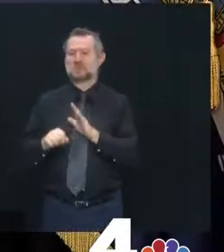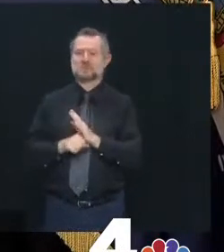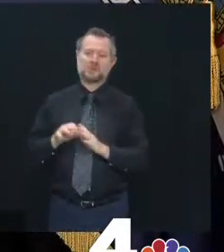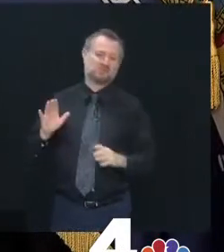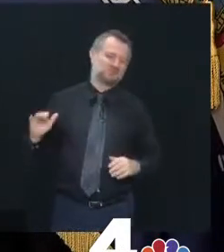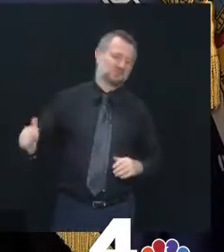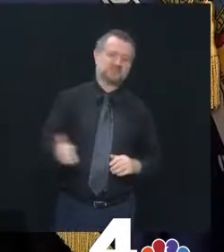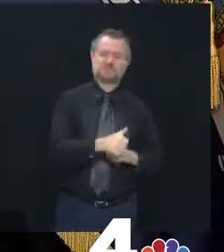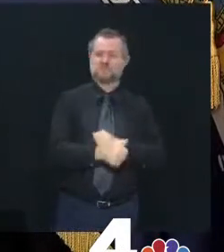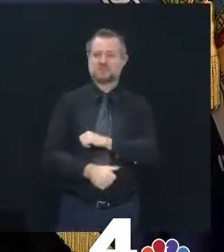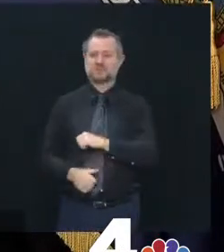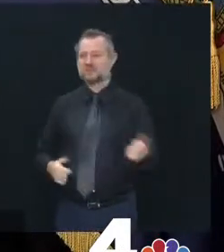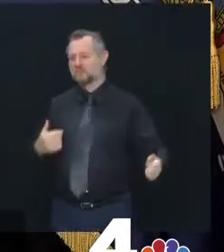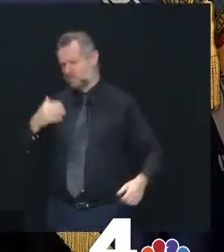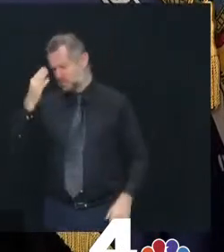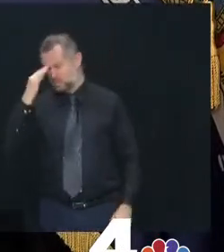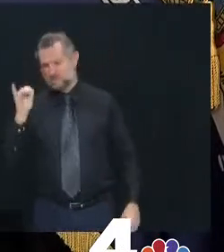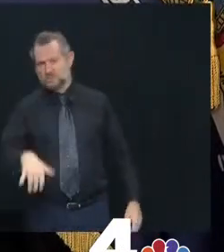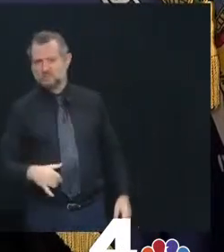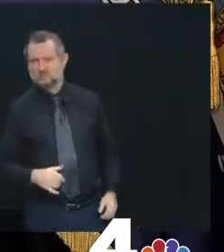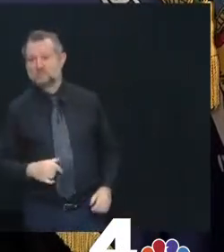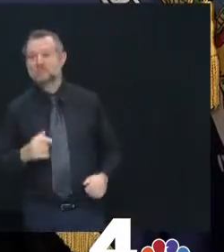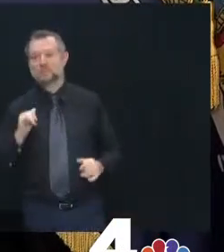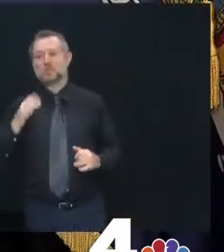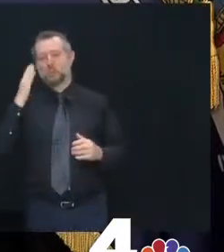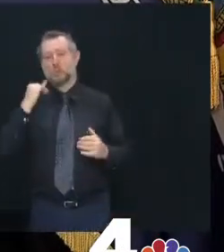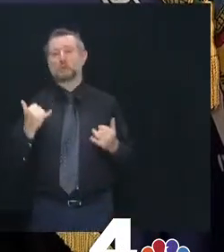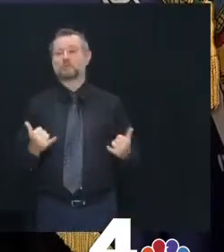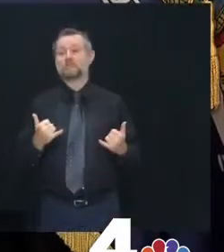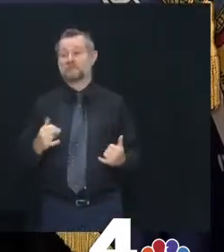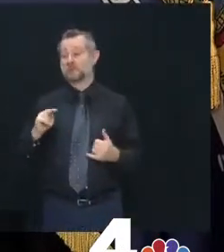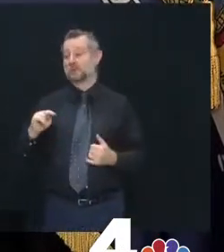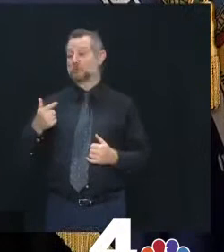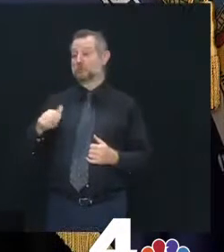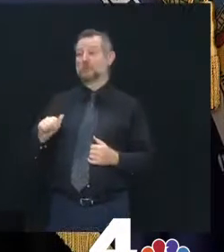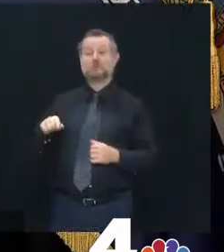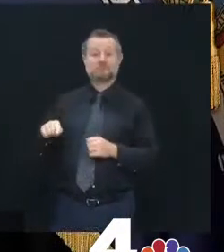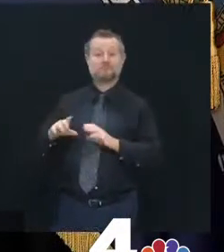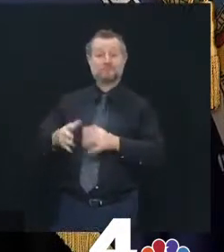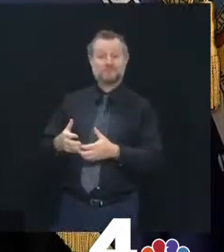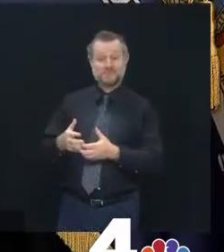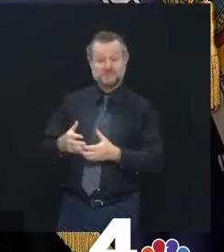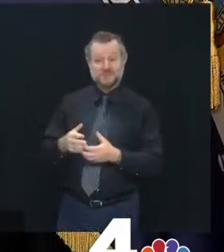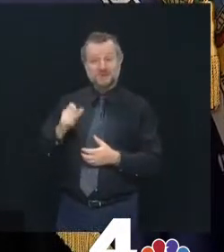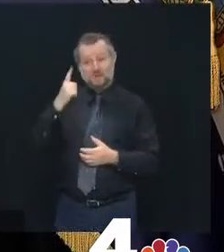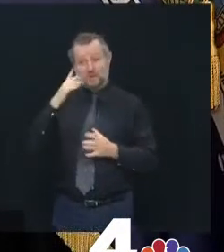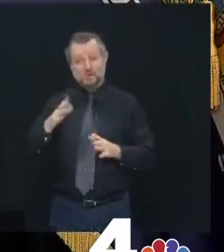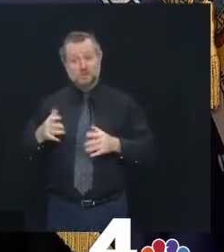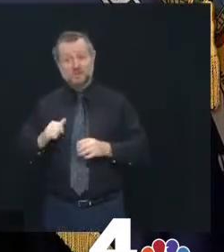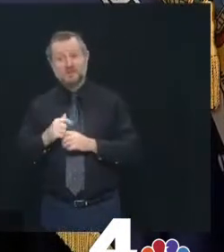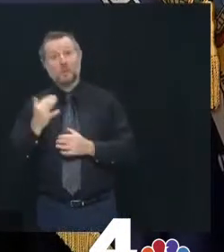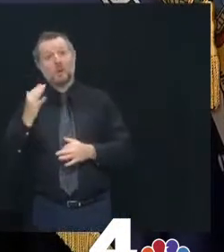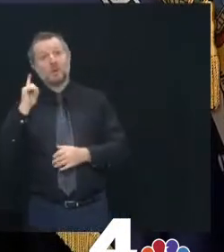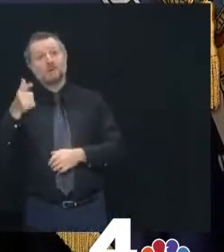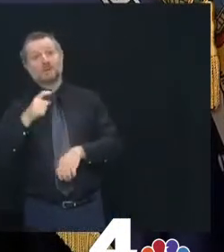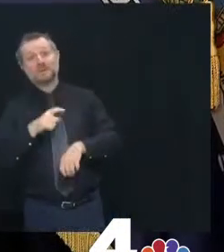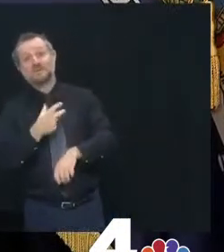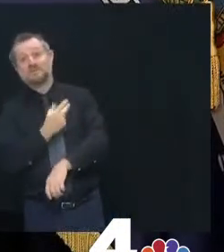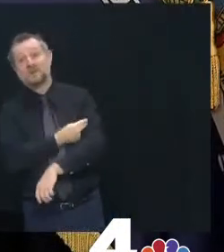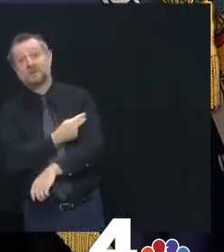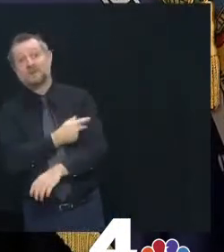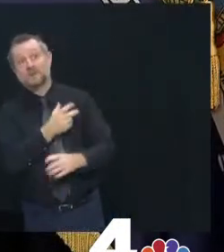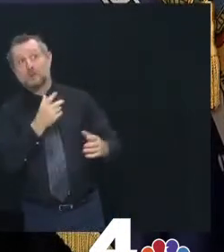learned that lesson. So the governors are saying, before you get to the shift of